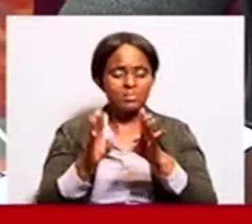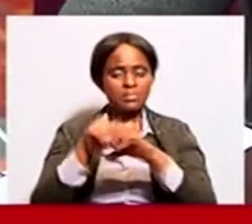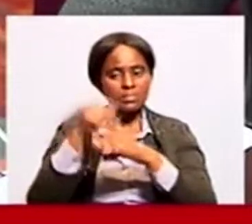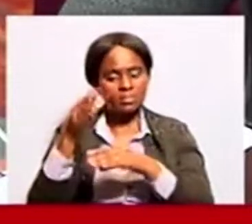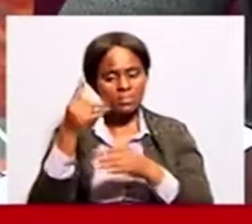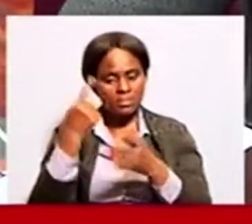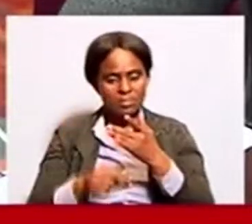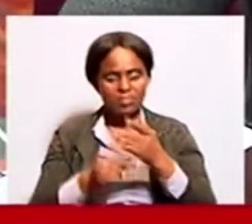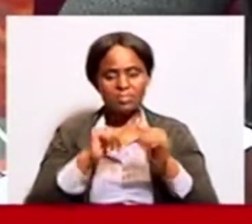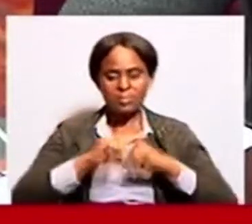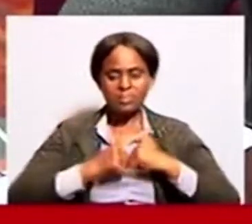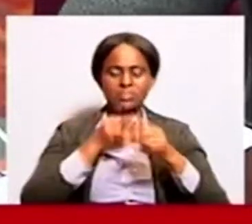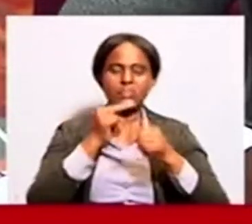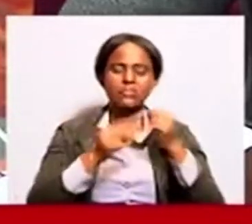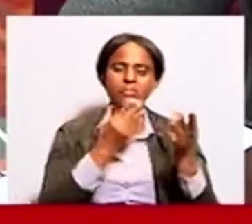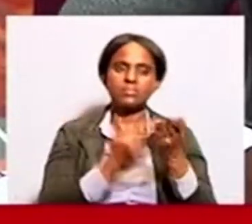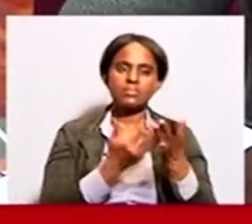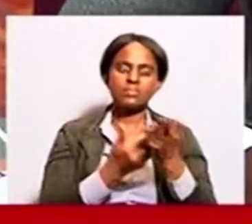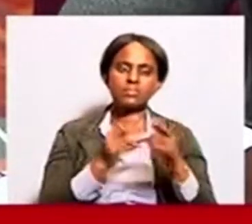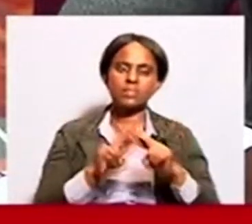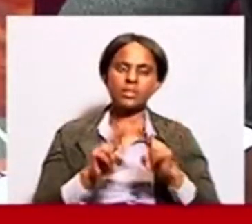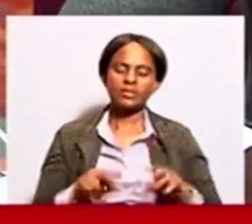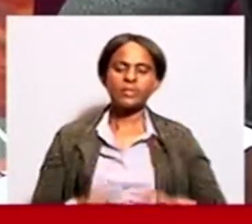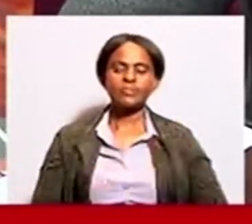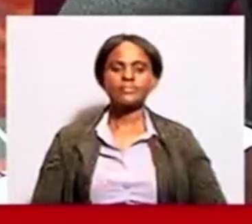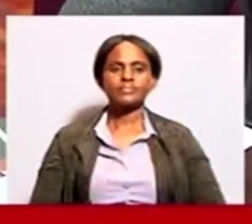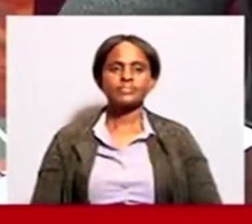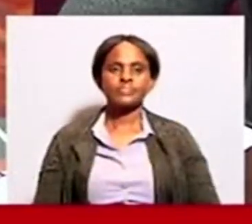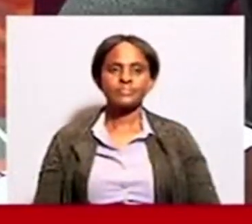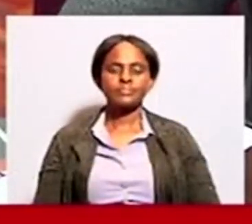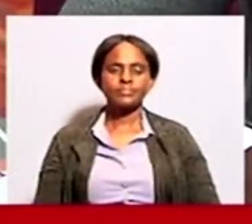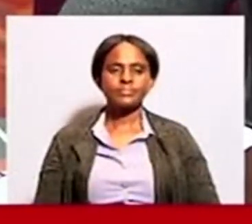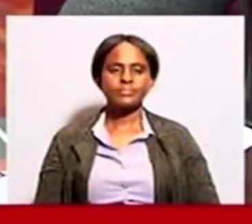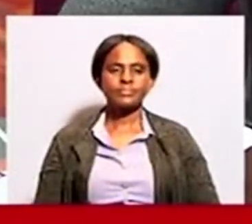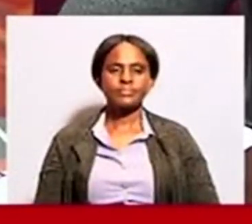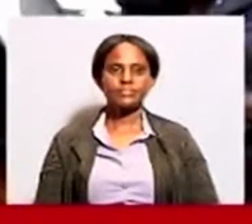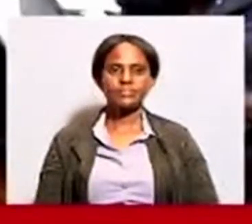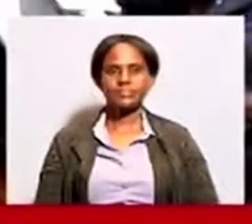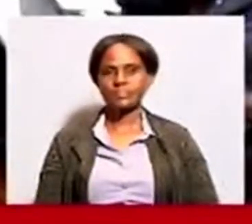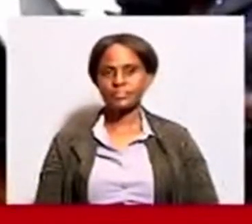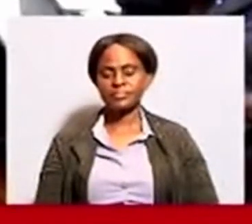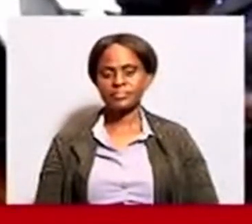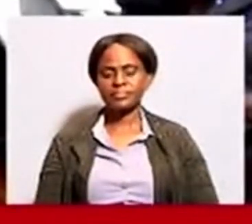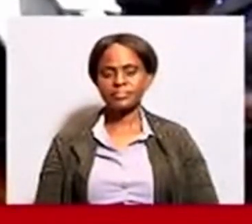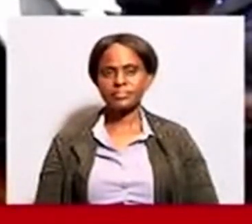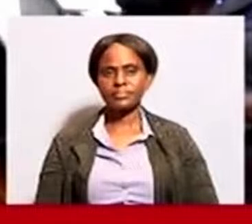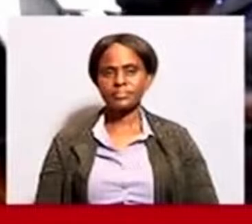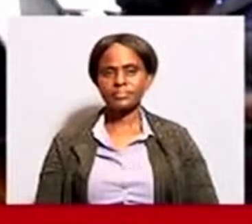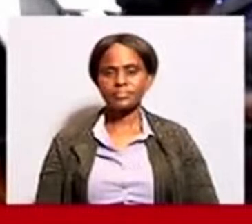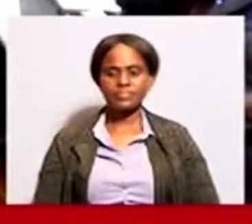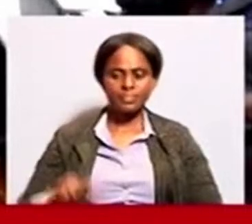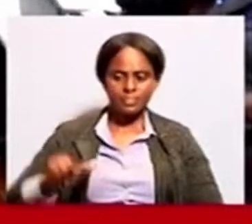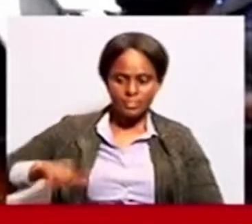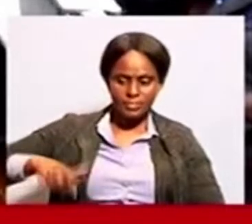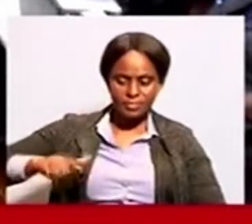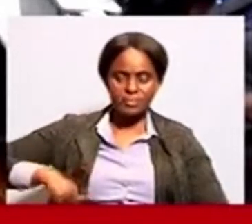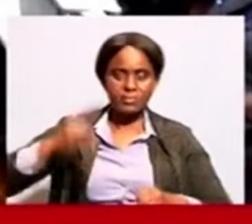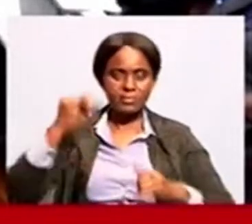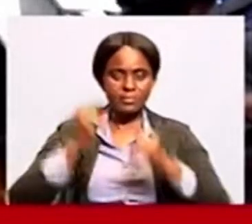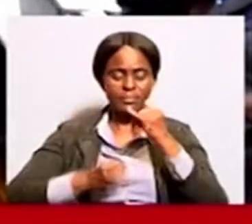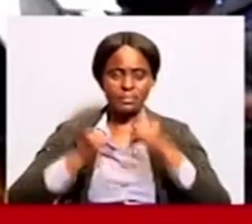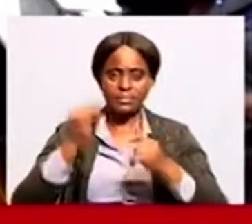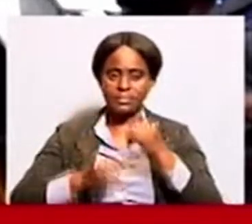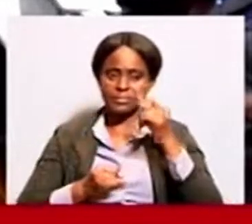That's what we mean here, Chair. Thank you. Yes, Honorable. Chair, delayed completion of